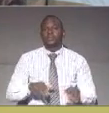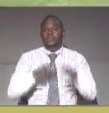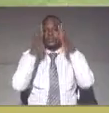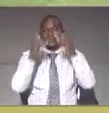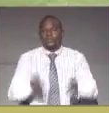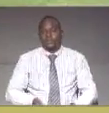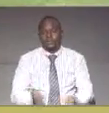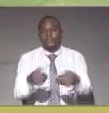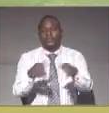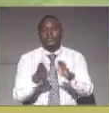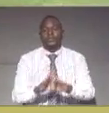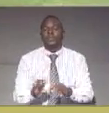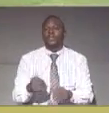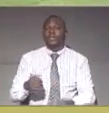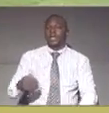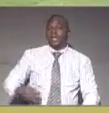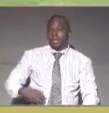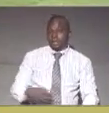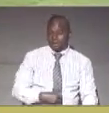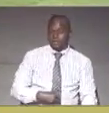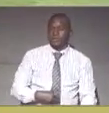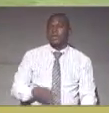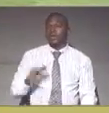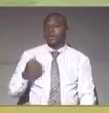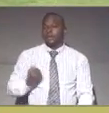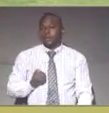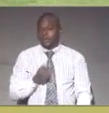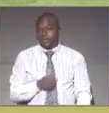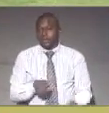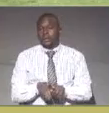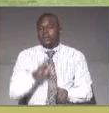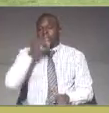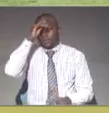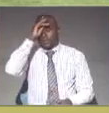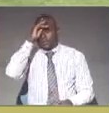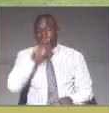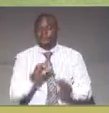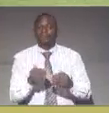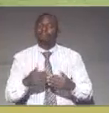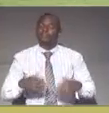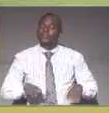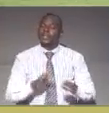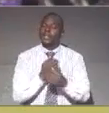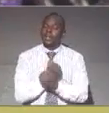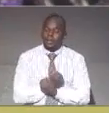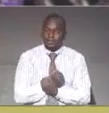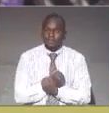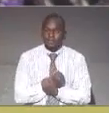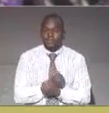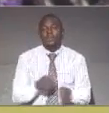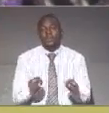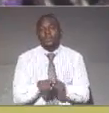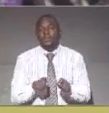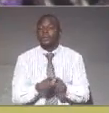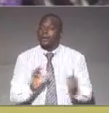them. The bereaved Nalongo Fortune Chibule and husband recall the children had extraordinary love. I also want